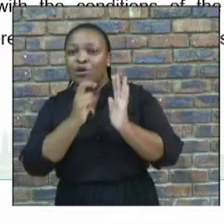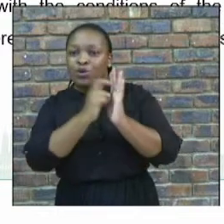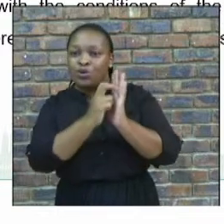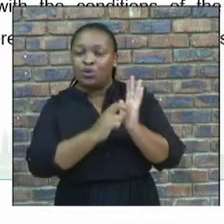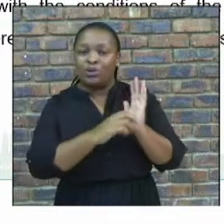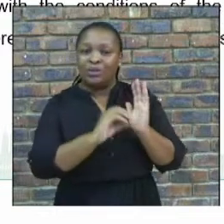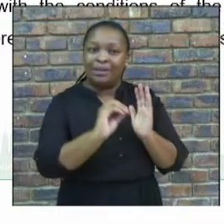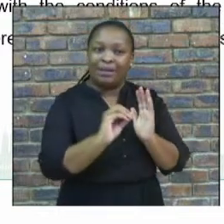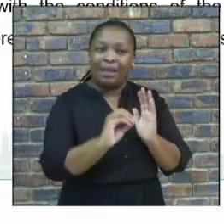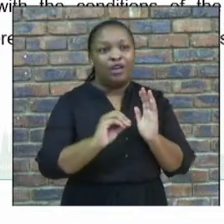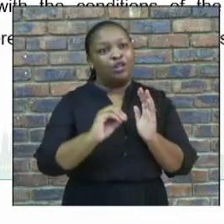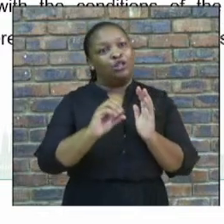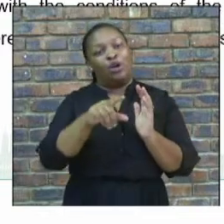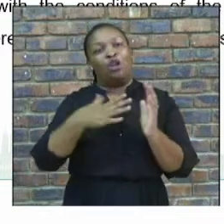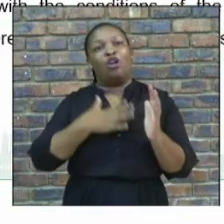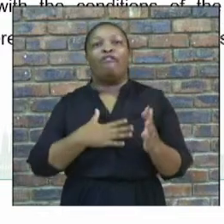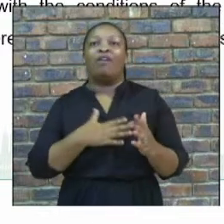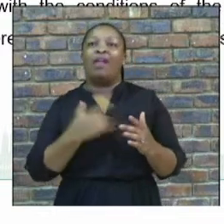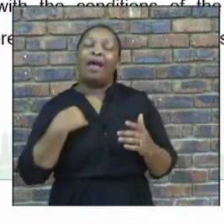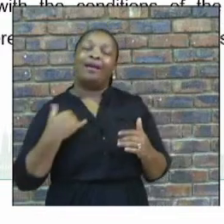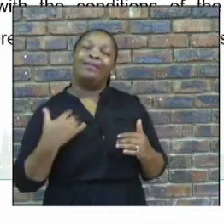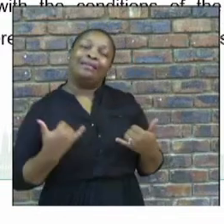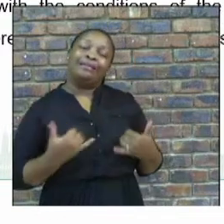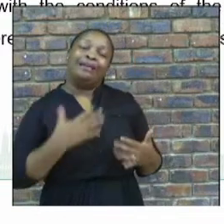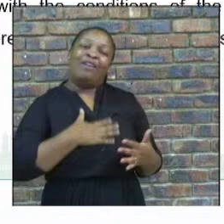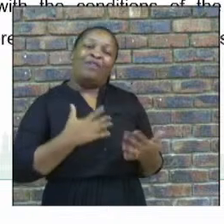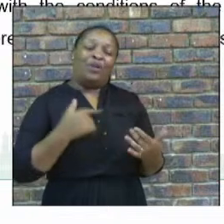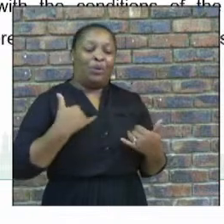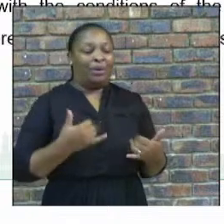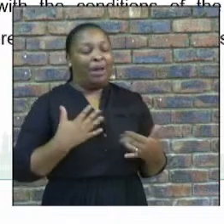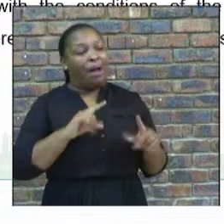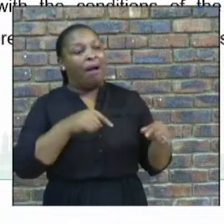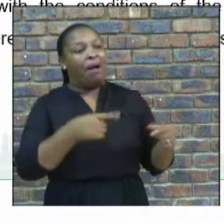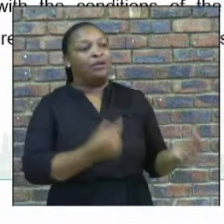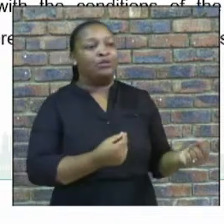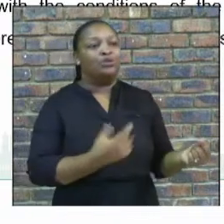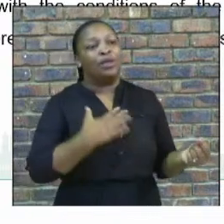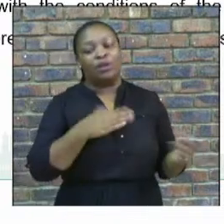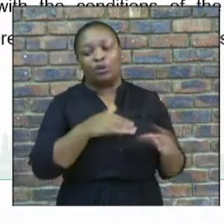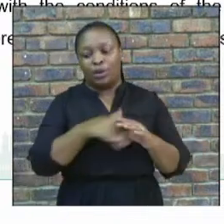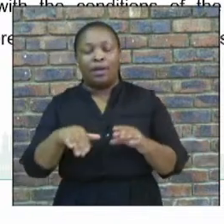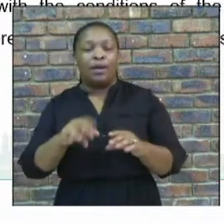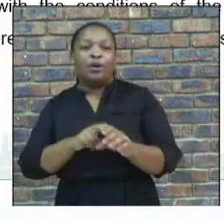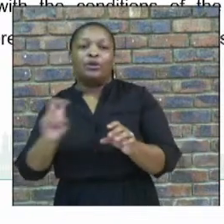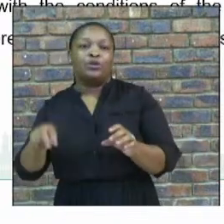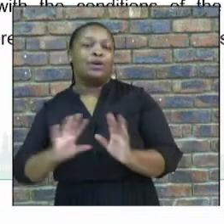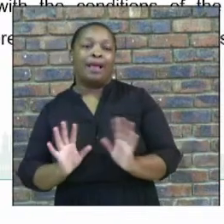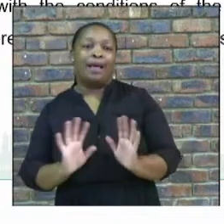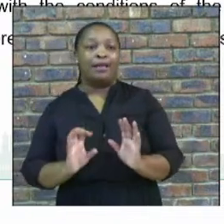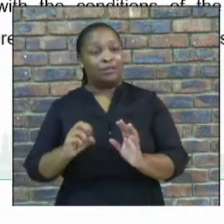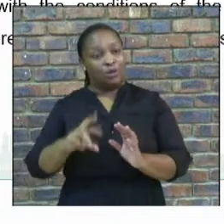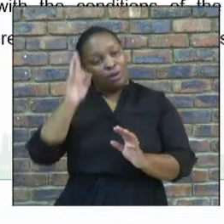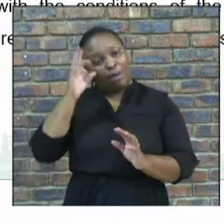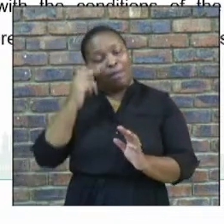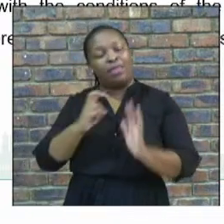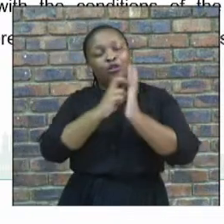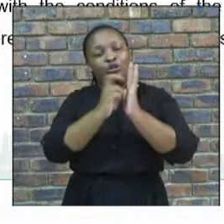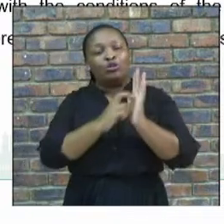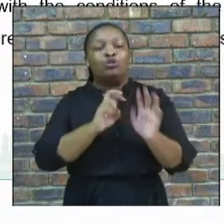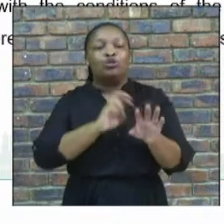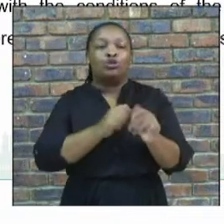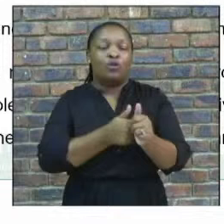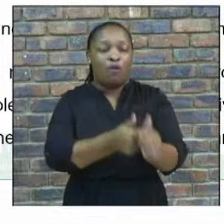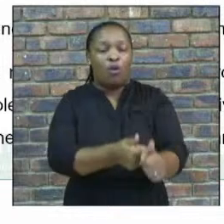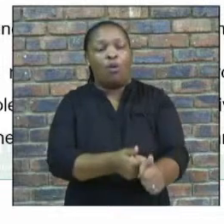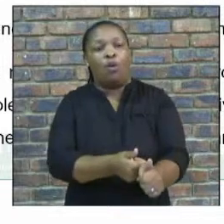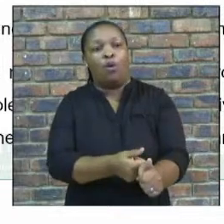ensure the management and sustainable closure of any petroleum development.